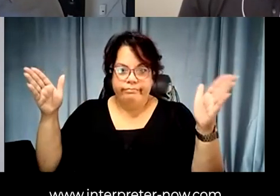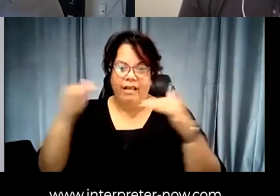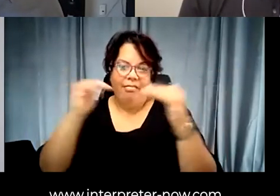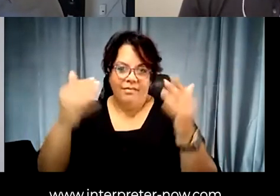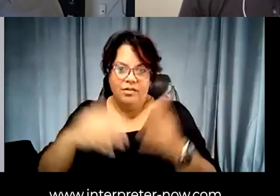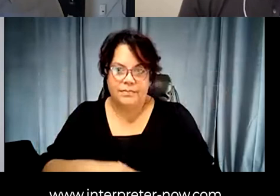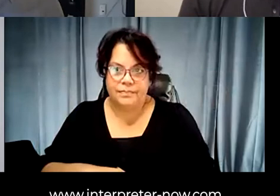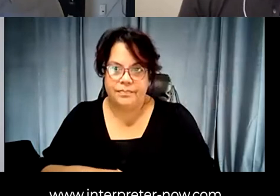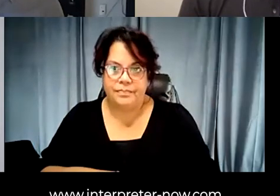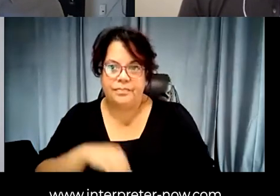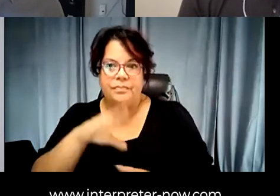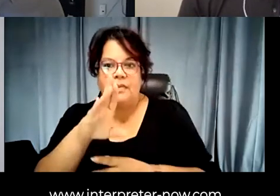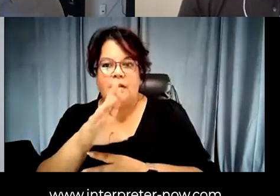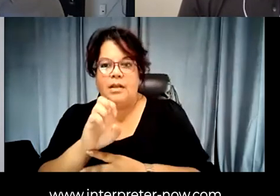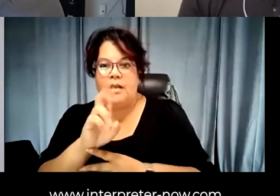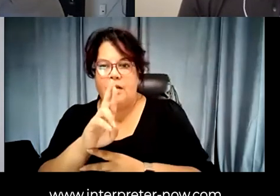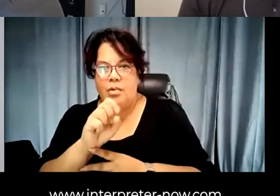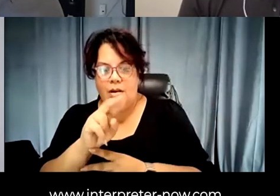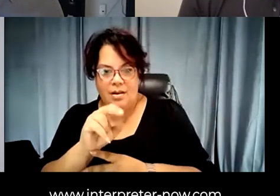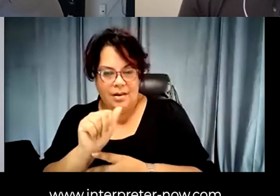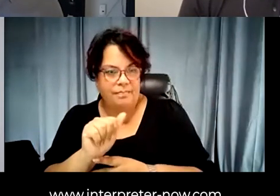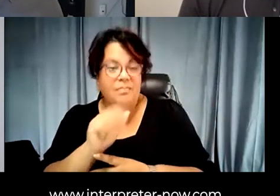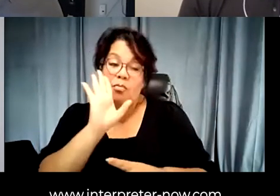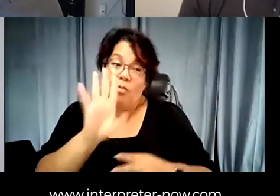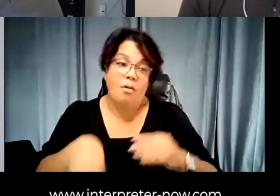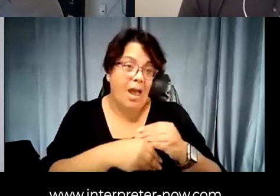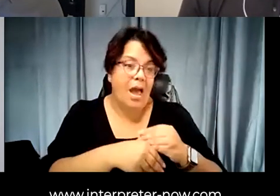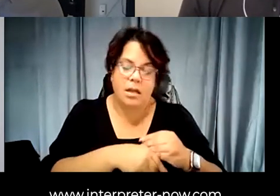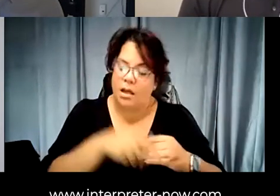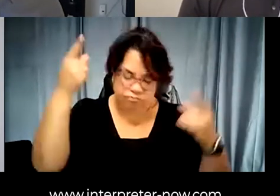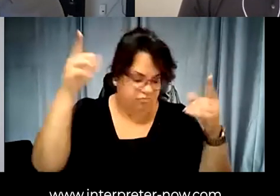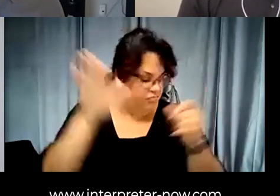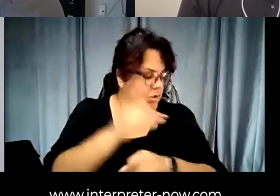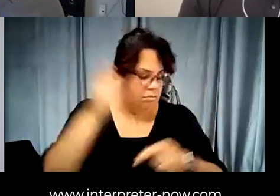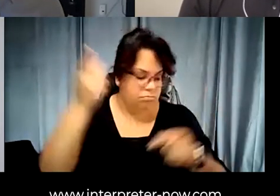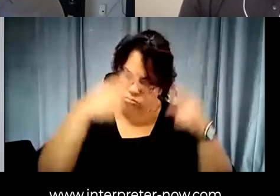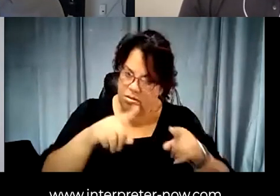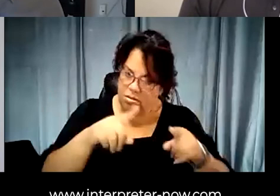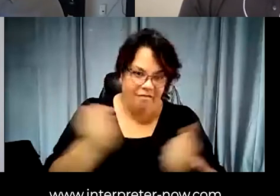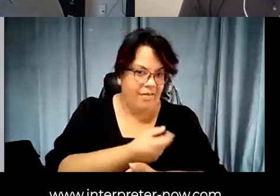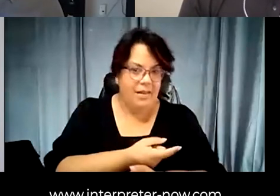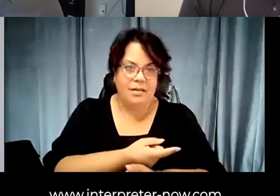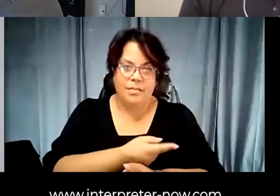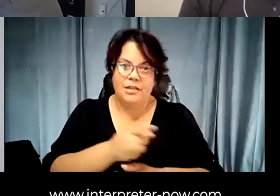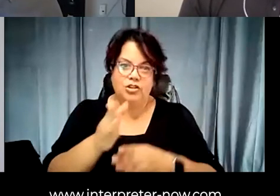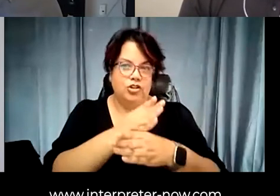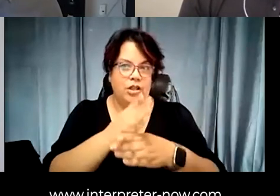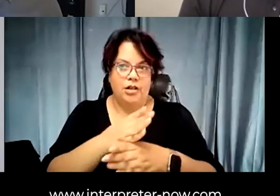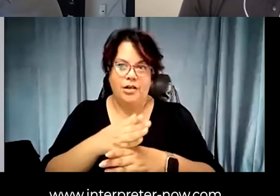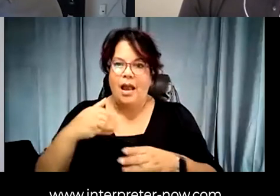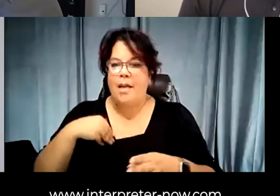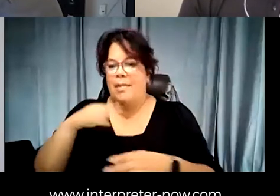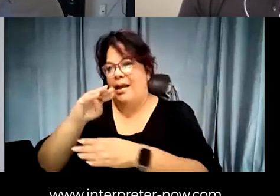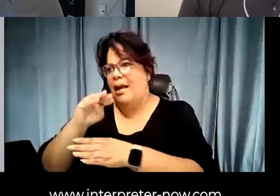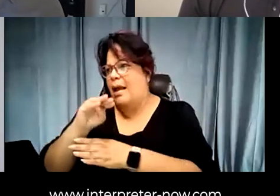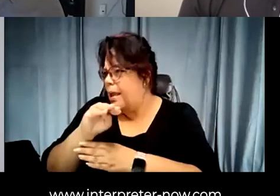I'll add a couple of notes onto that. Completely agree with everything that has been shared. I'm very much a MBA type A. So